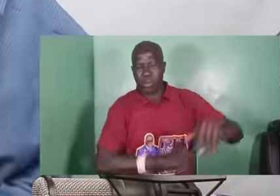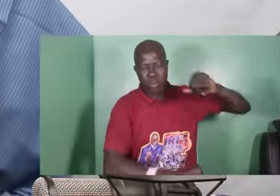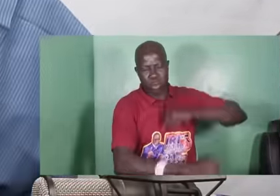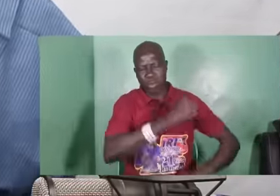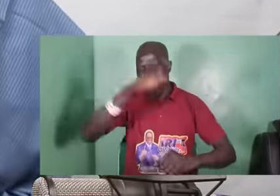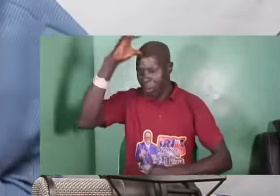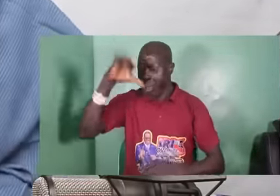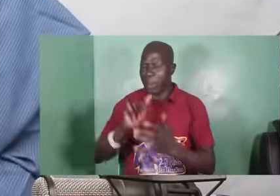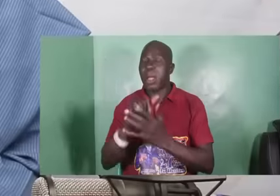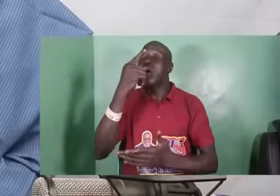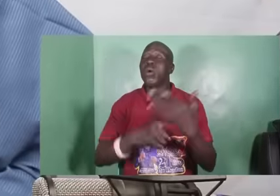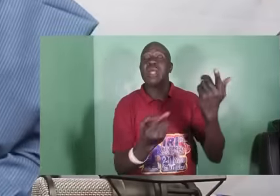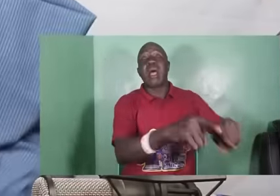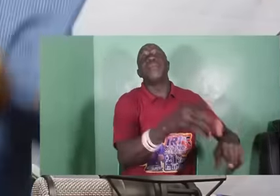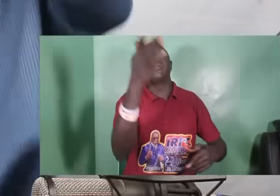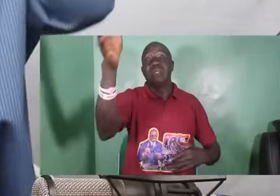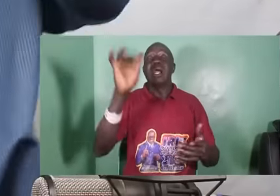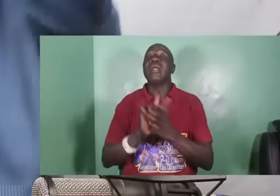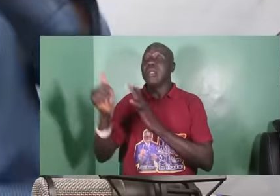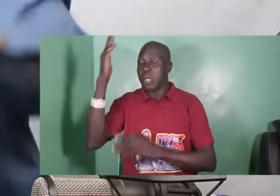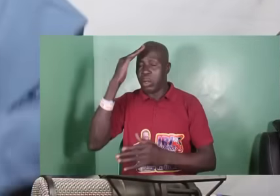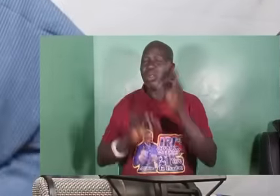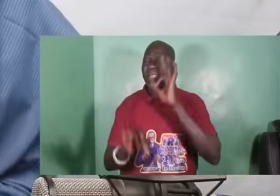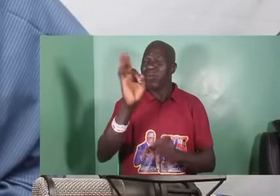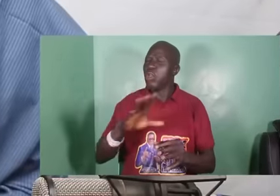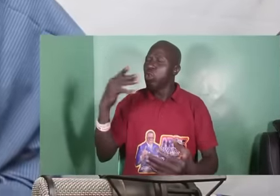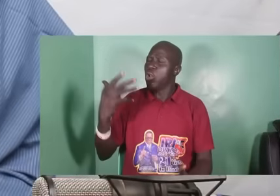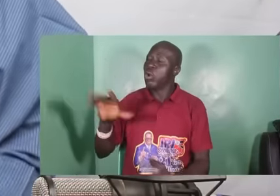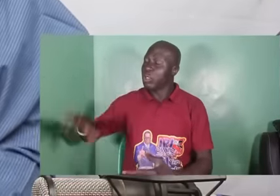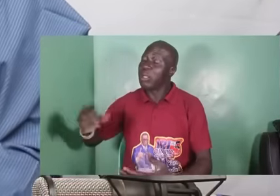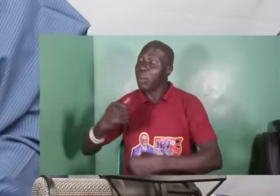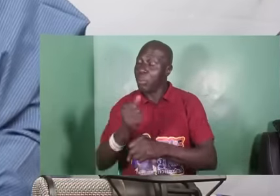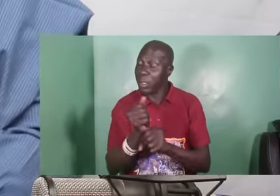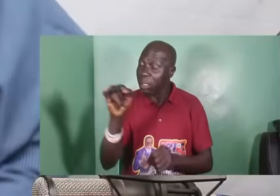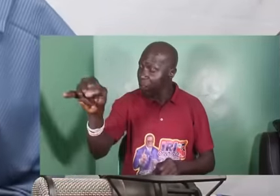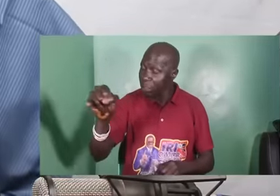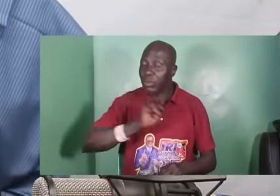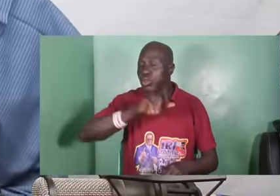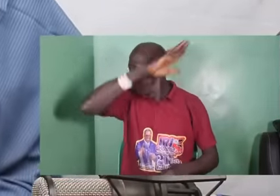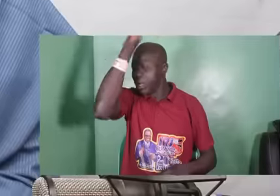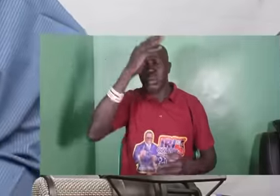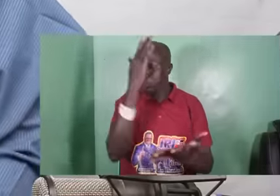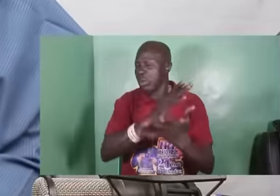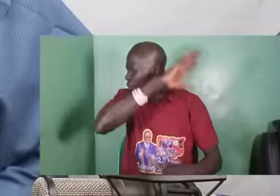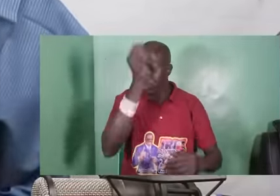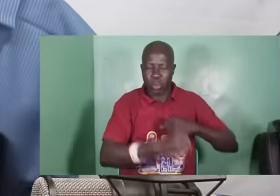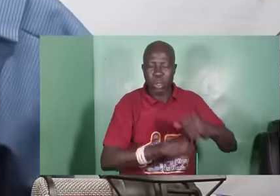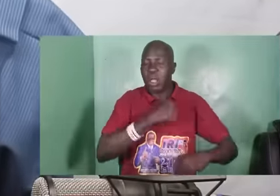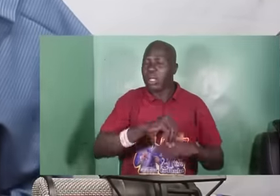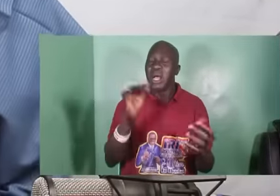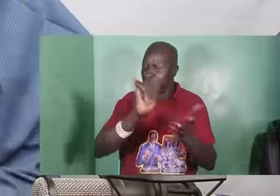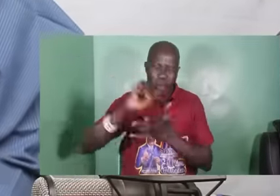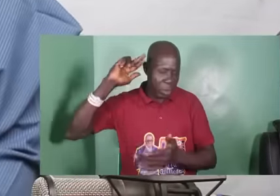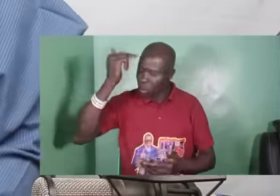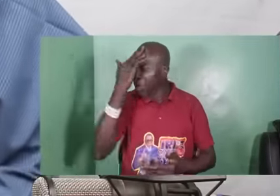suffering. Daddy. That's why it's happening. Woman, without my body, she. Whenever your children make it, you want to own the you will not suffer. You know your woman.